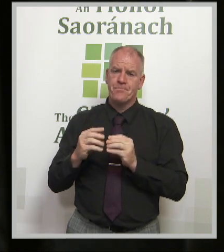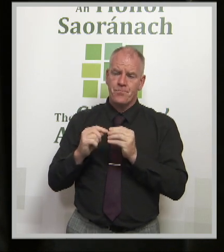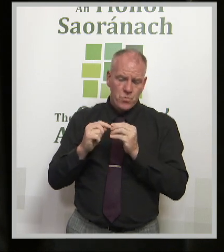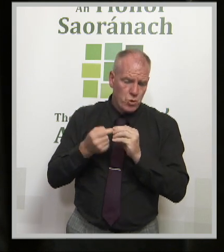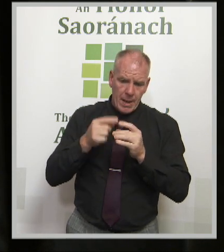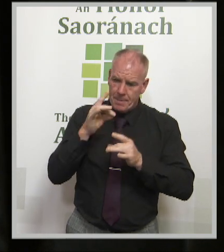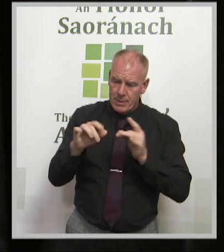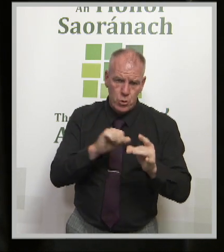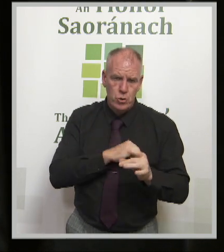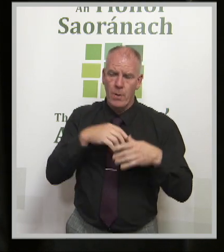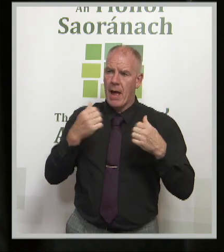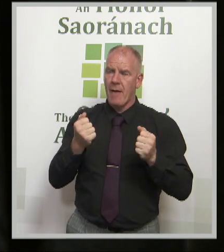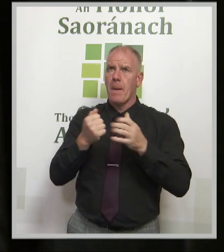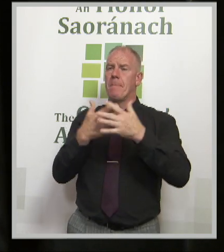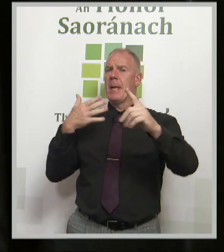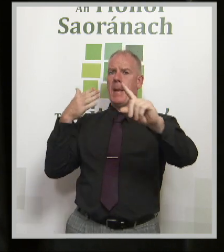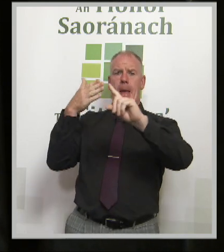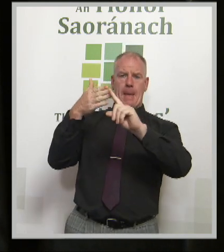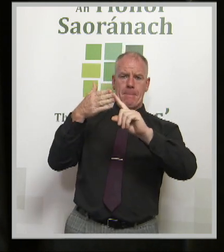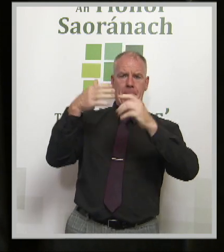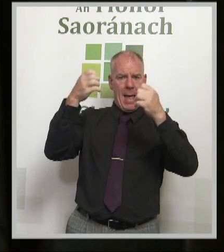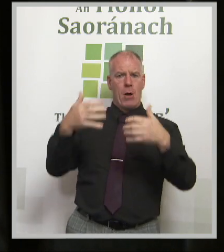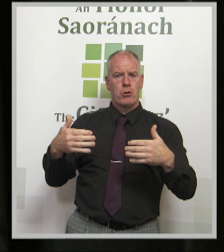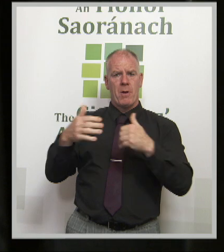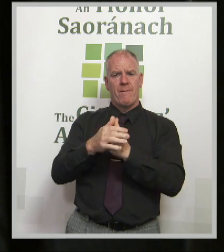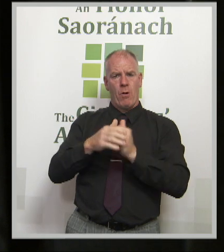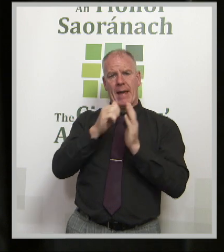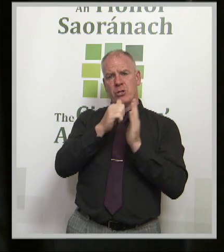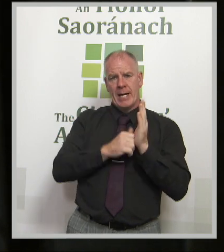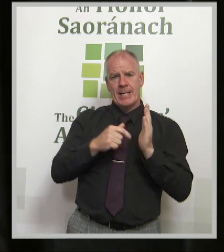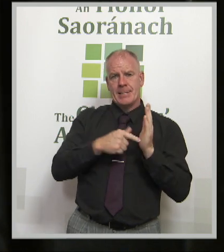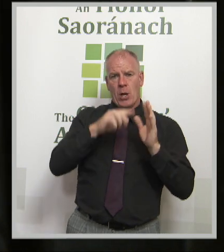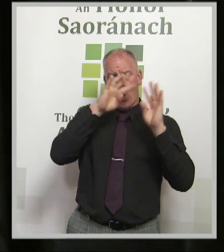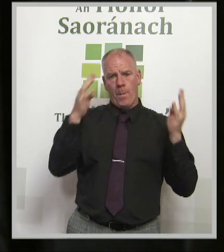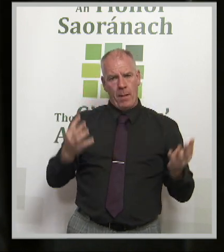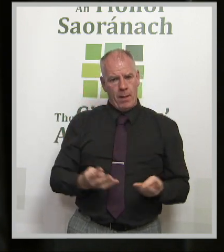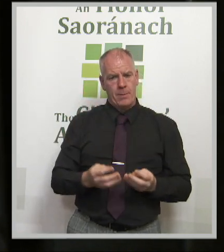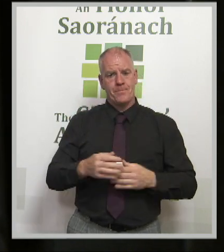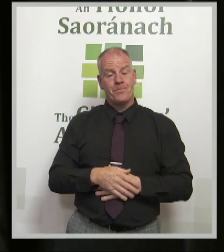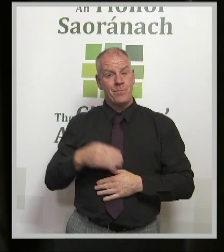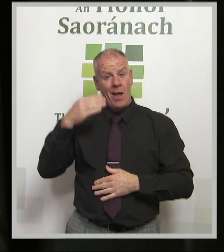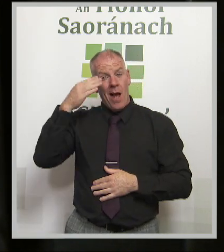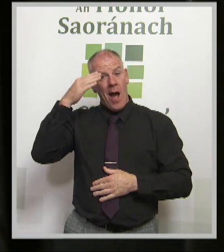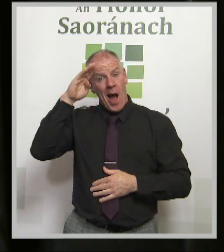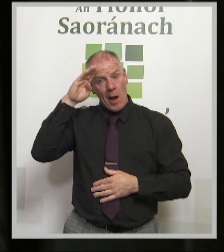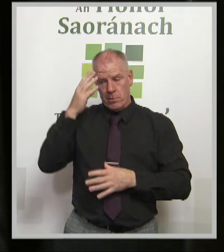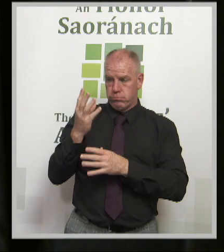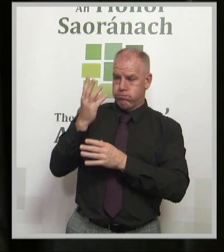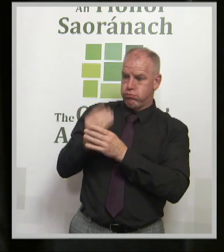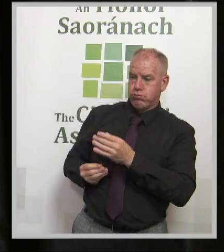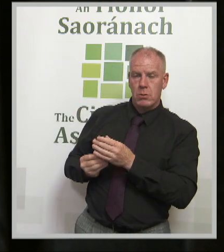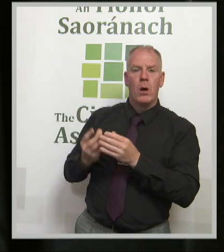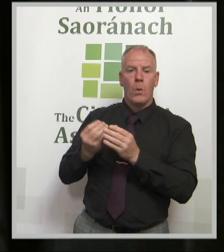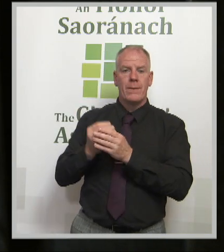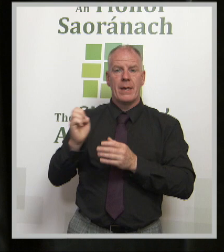and ensure we get an ambitious outcome for this global agenda. And Ireland, as we know, is working